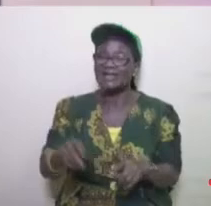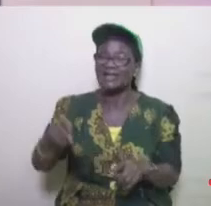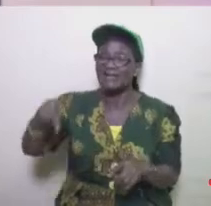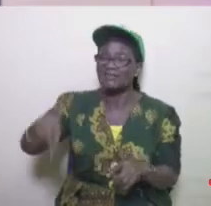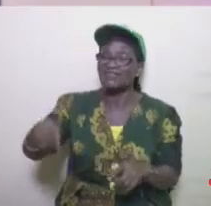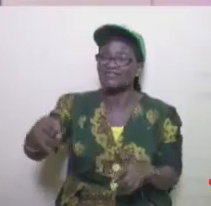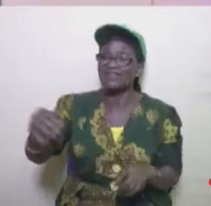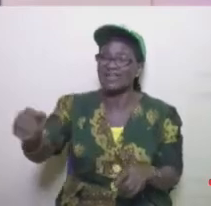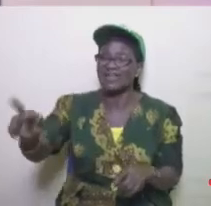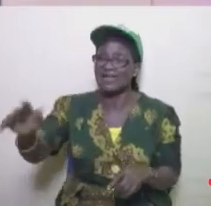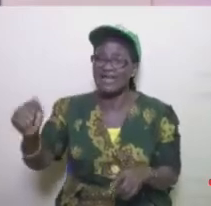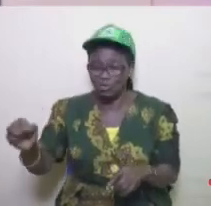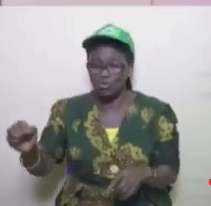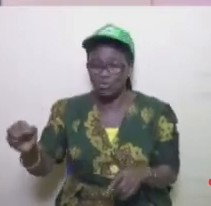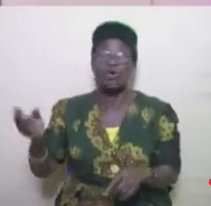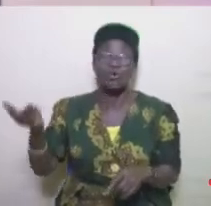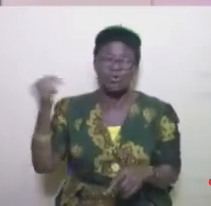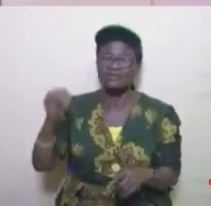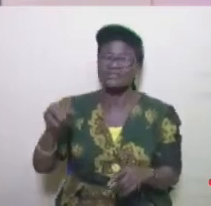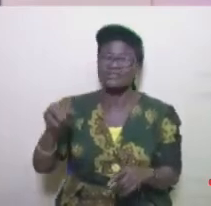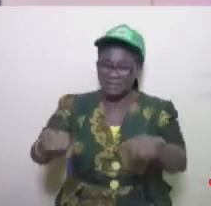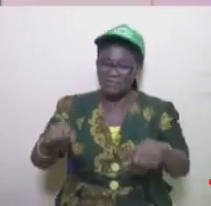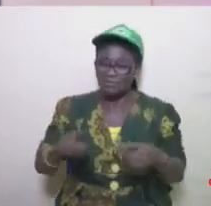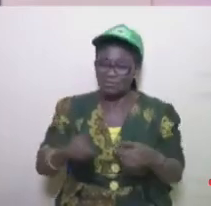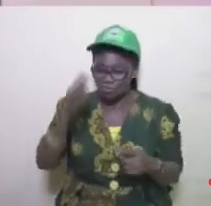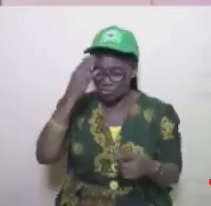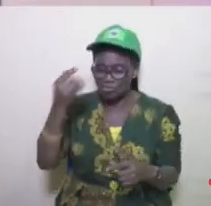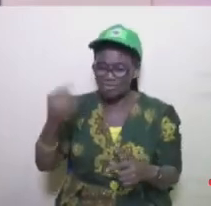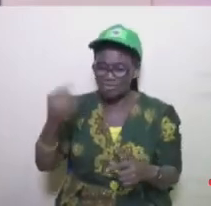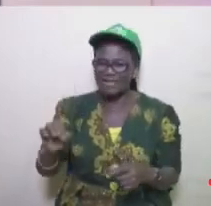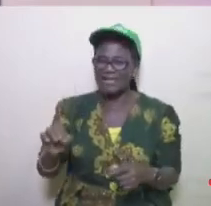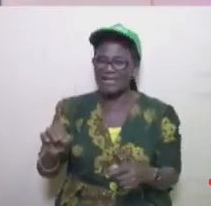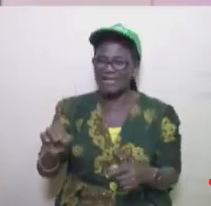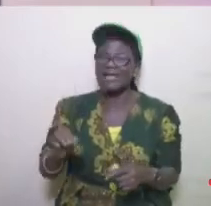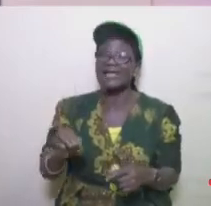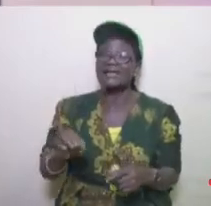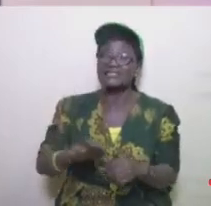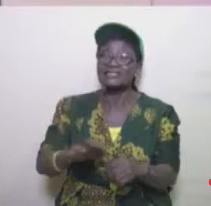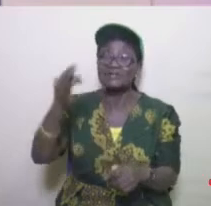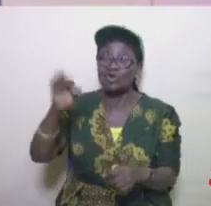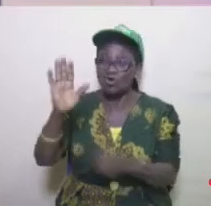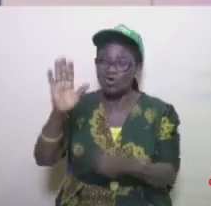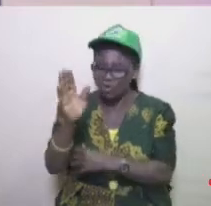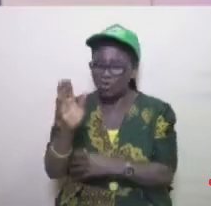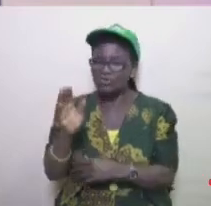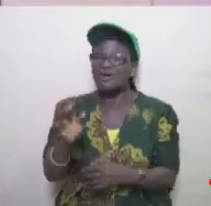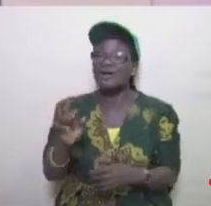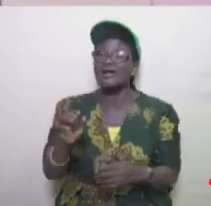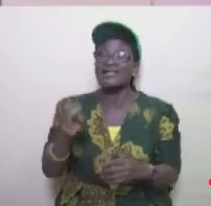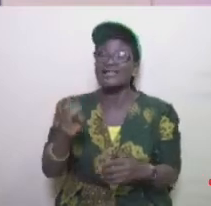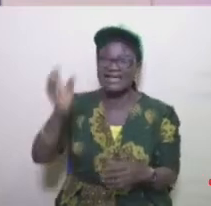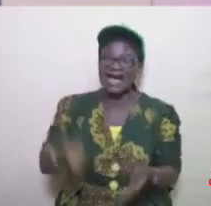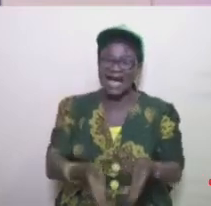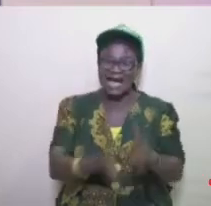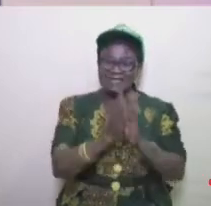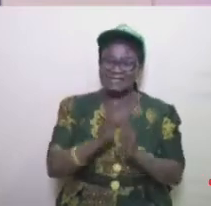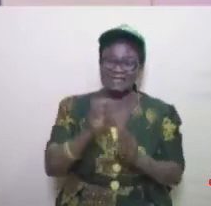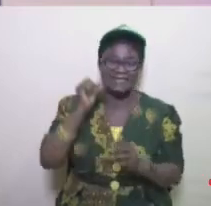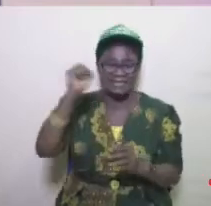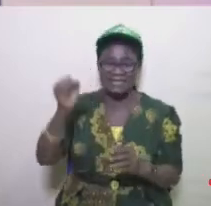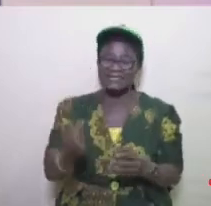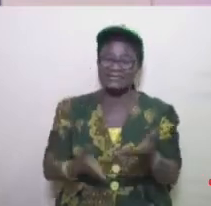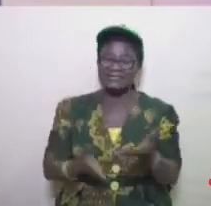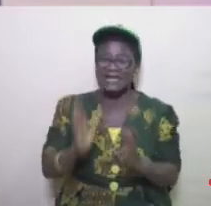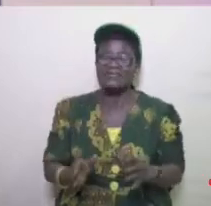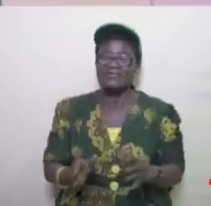God upon the life of Joseph? He has his servants. Can we find such a one